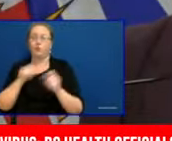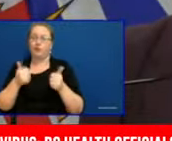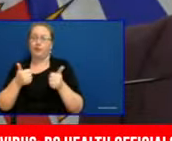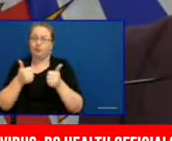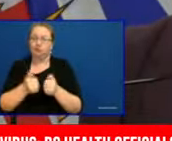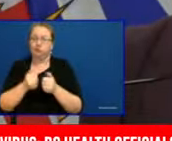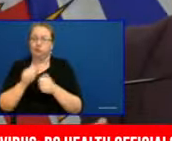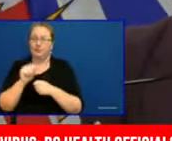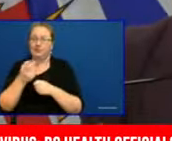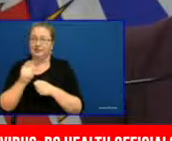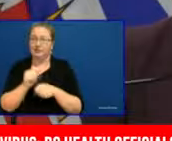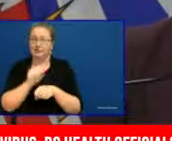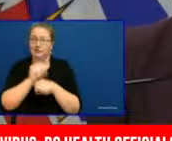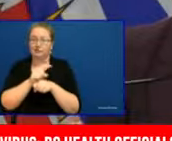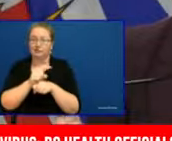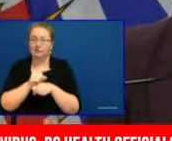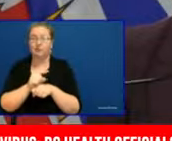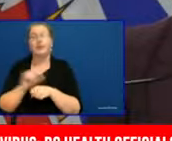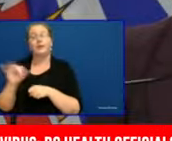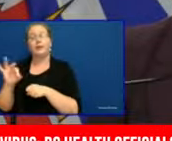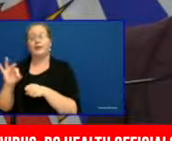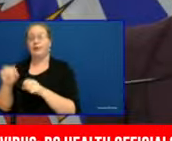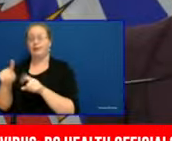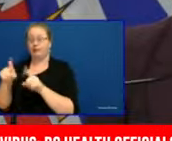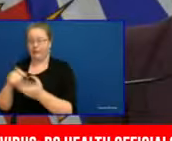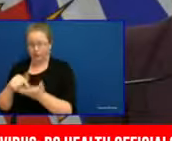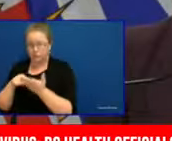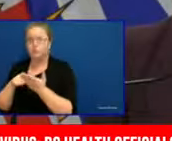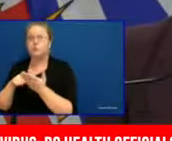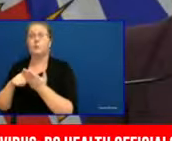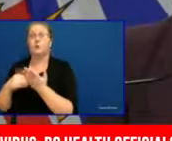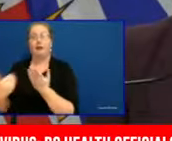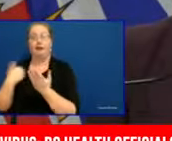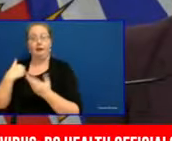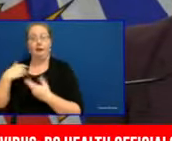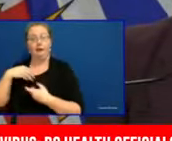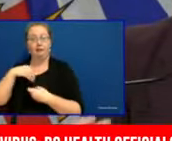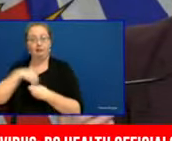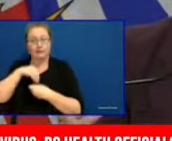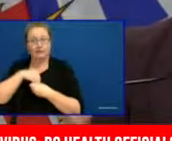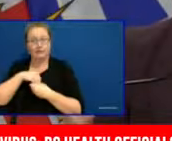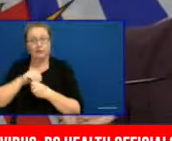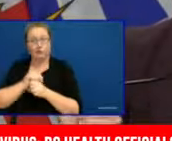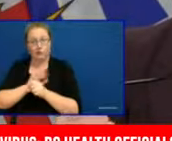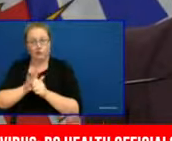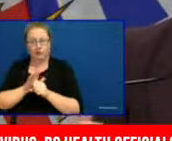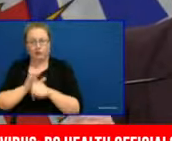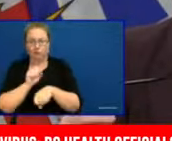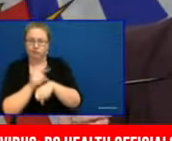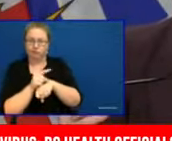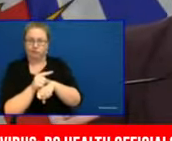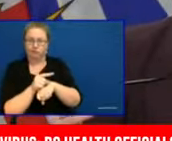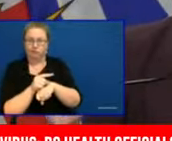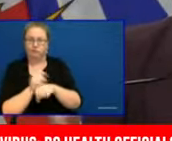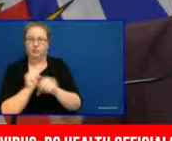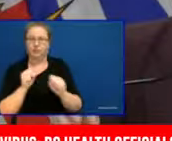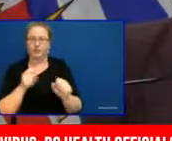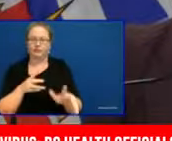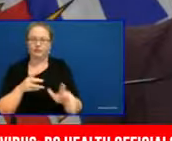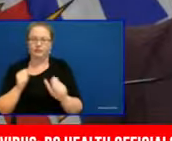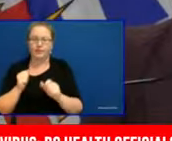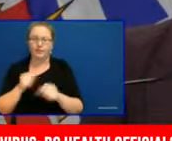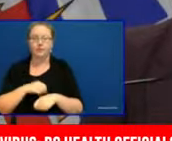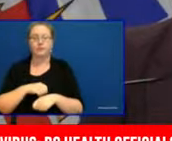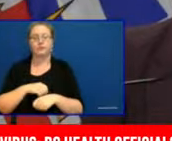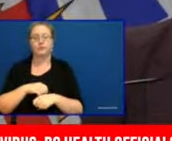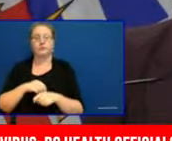much faster way of texting people if their test comes back positive. And the importance for people who